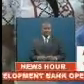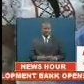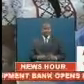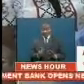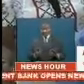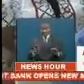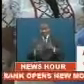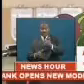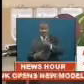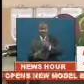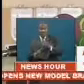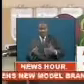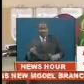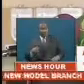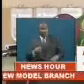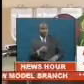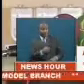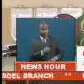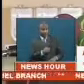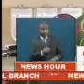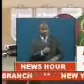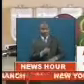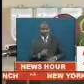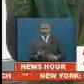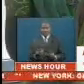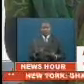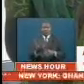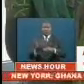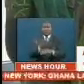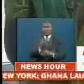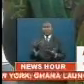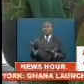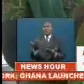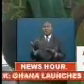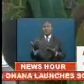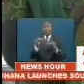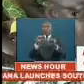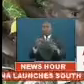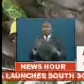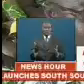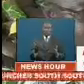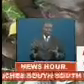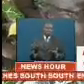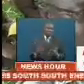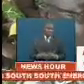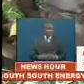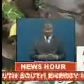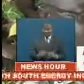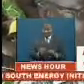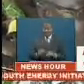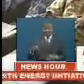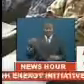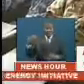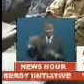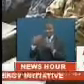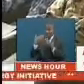us to ensure the improvement in teachers' conditions of service. By all means, pat your teacher on the back for